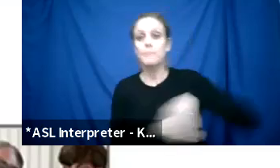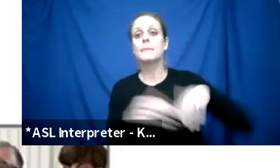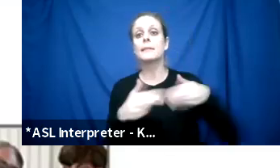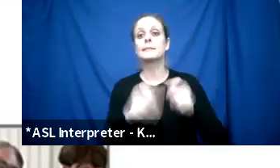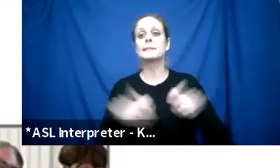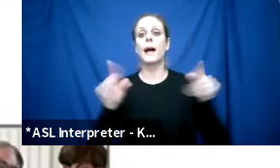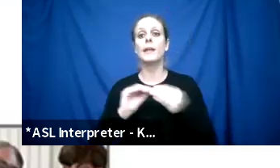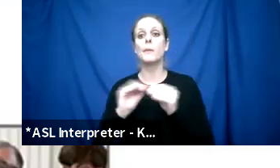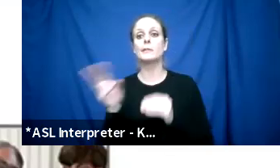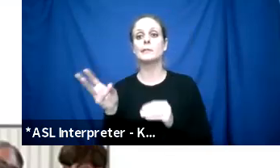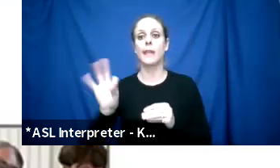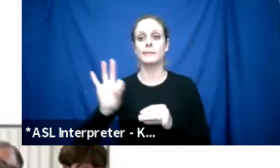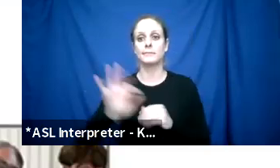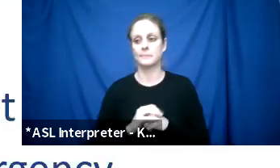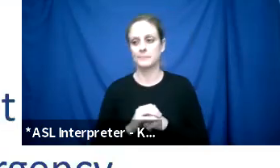number 69.